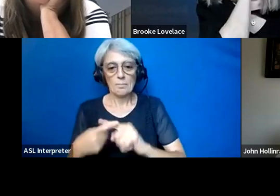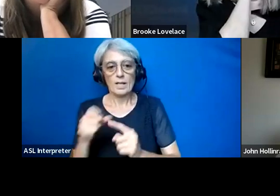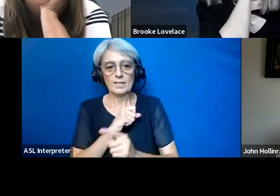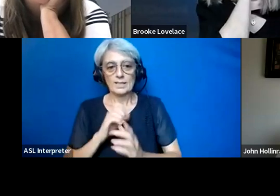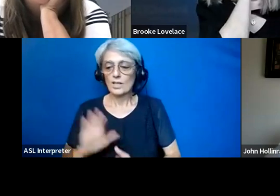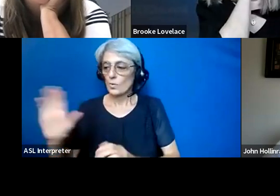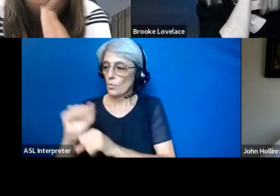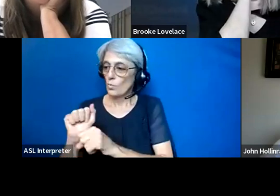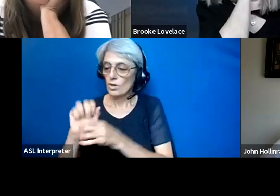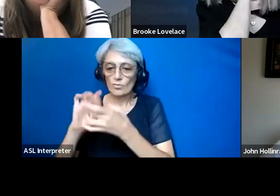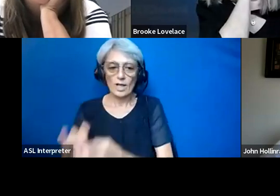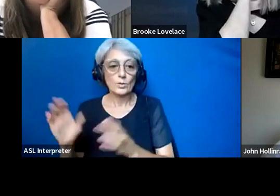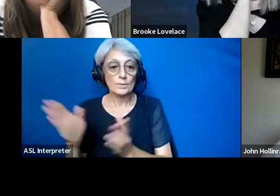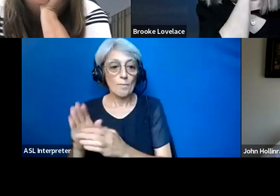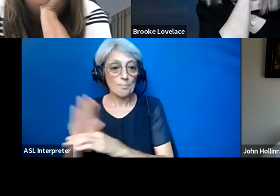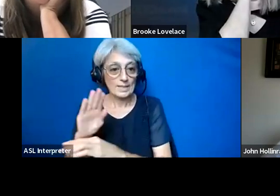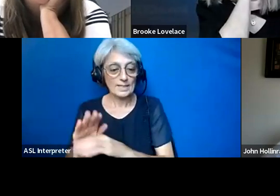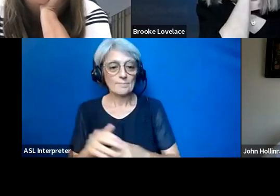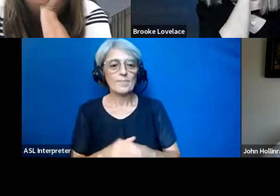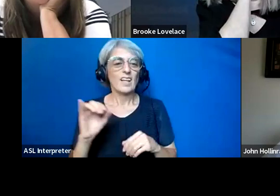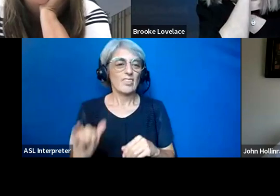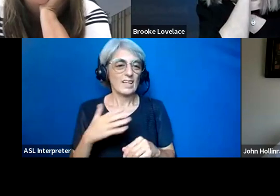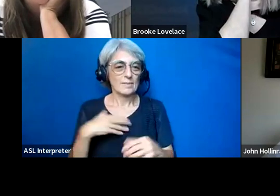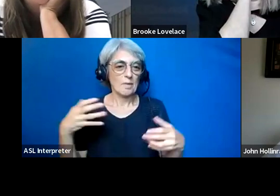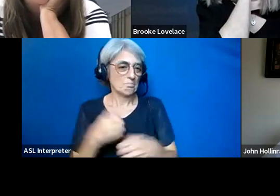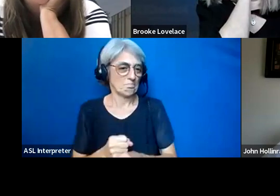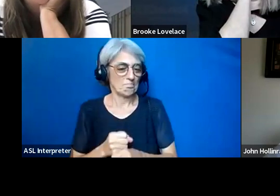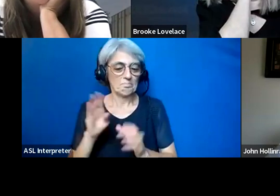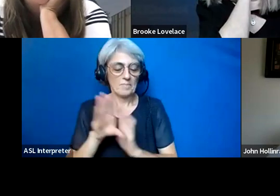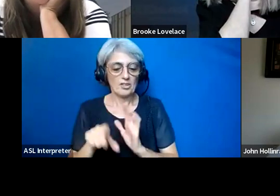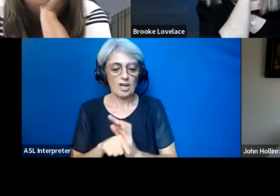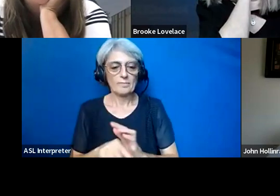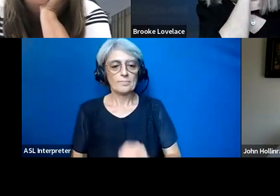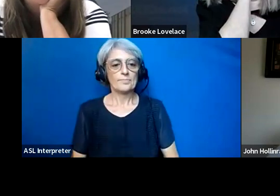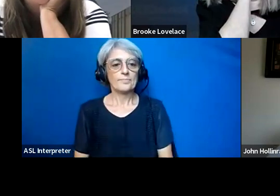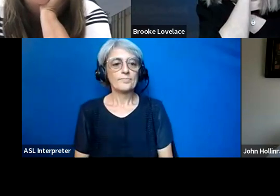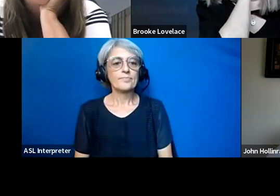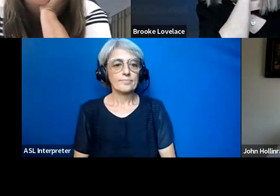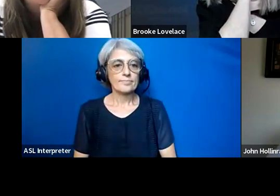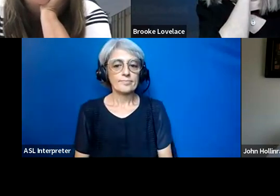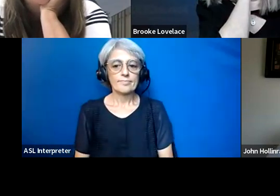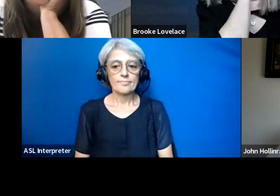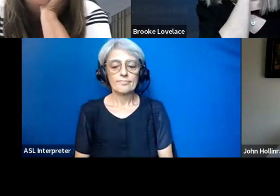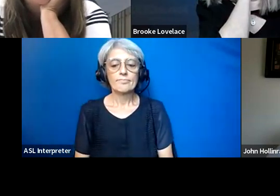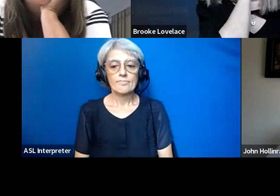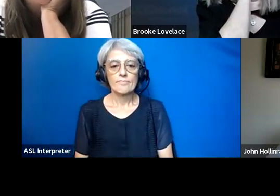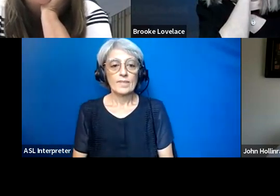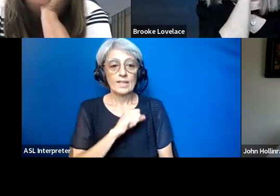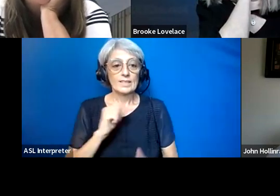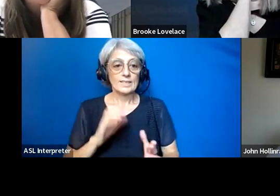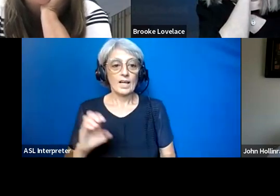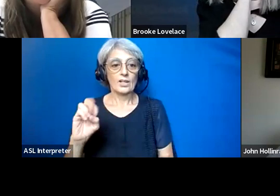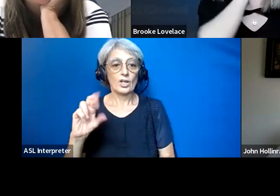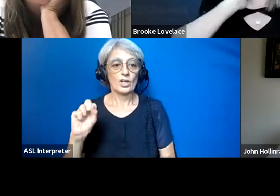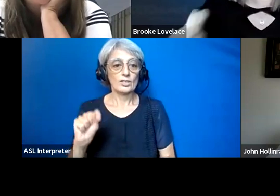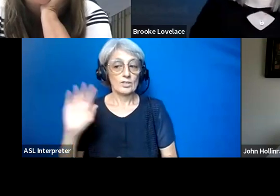small businesses. So that's a little bit about me in a nutshell. I'm just going to give you a little bit of an overview of Senator Ernst's office and